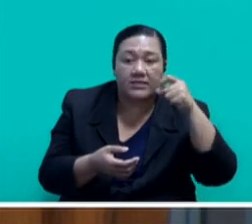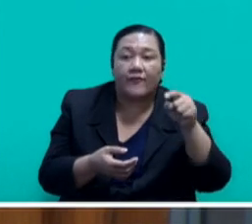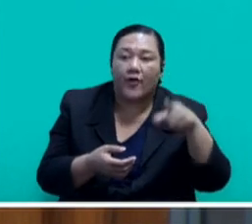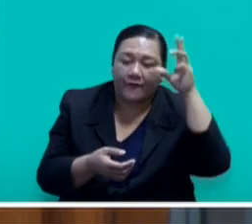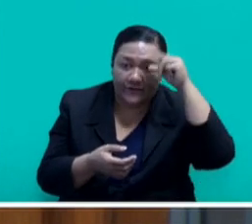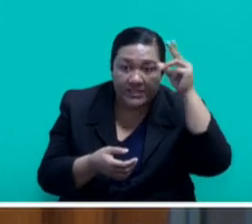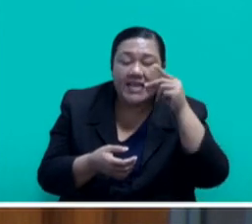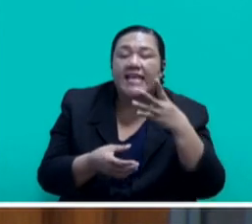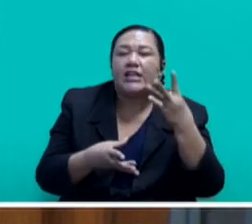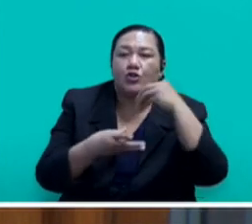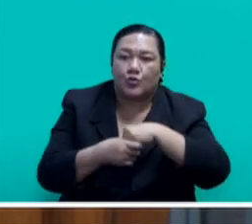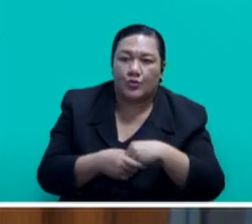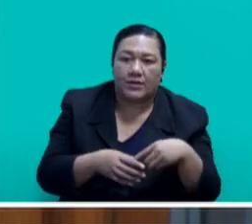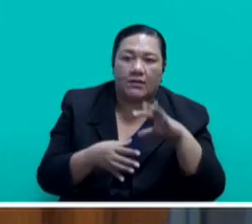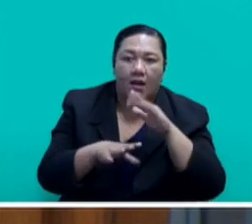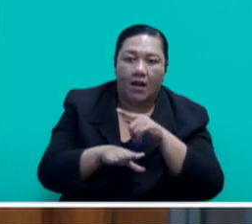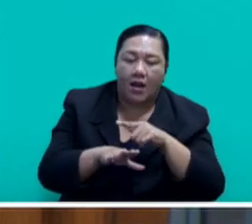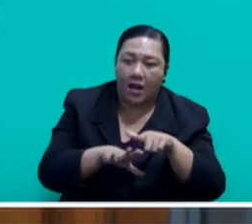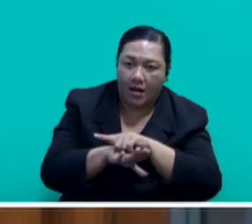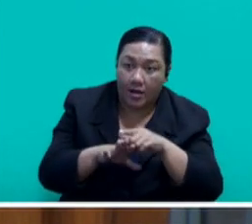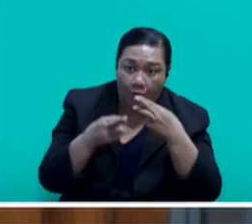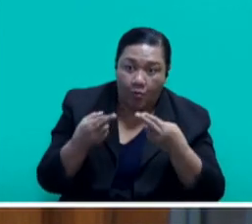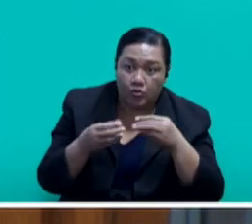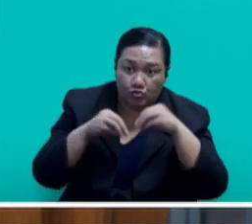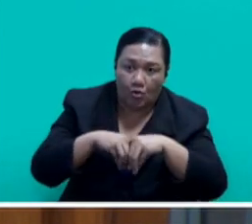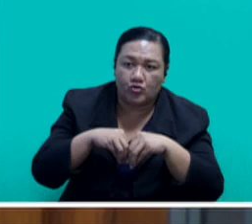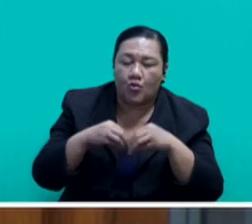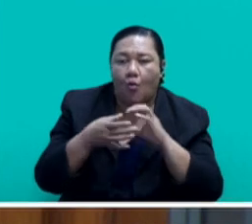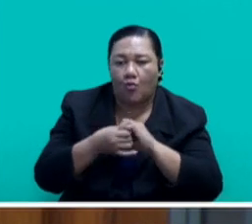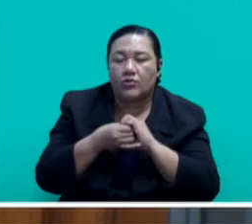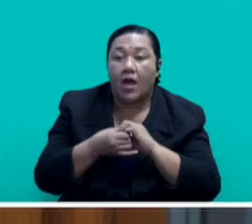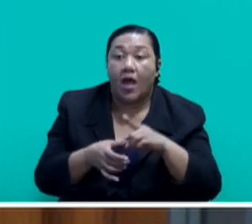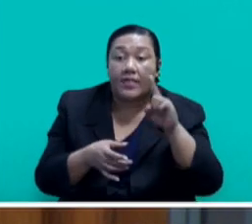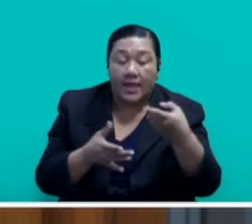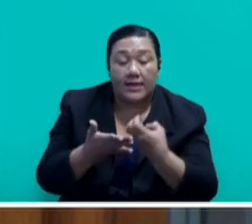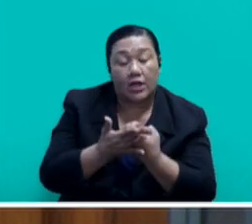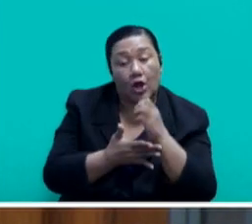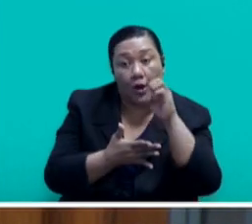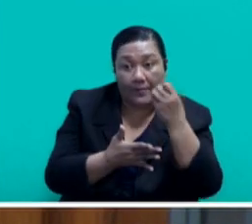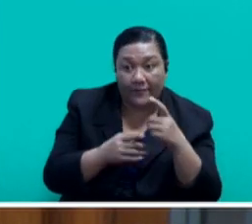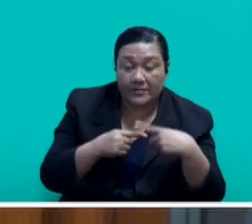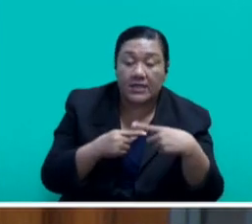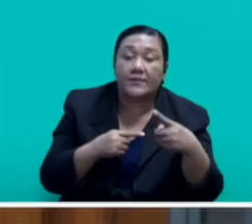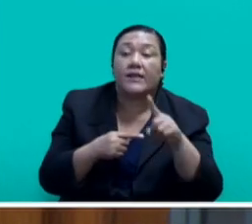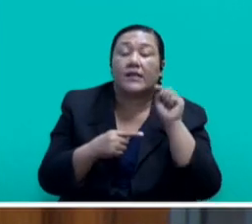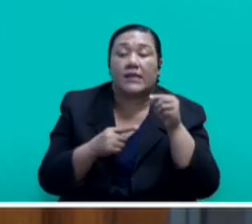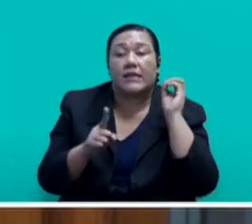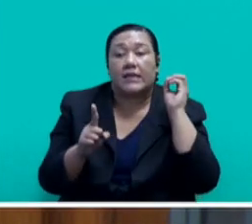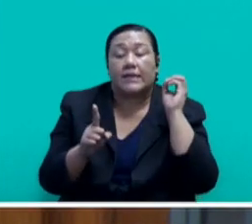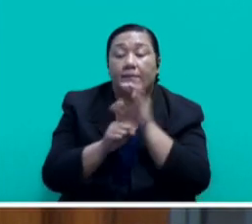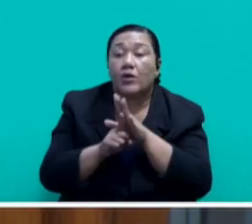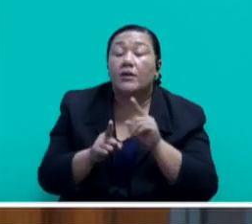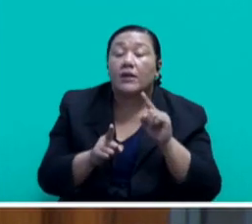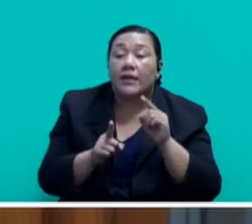Improvement of livelihood whilst achieving sustainable blue economy is the key, and the Ministry will ensure that it